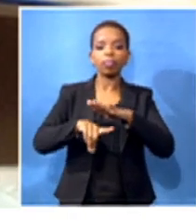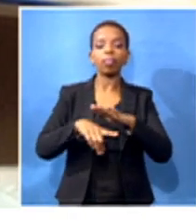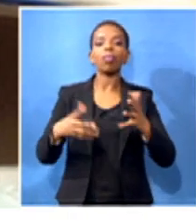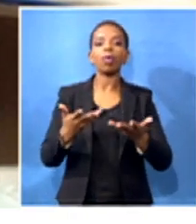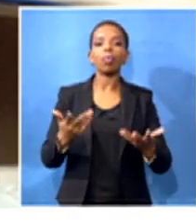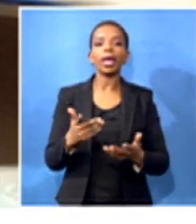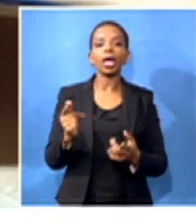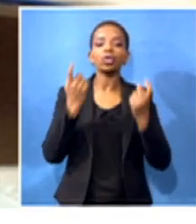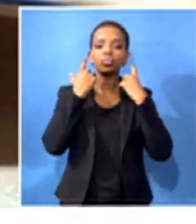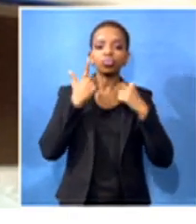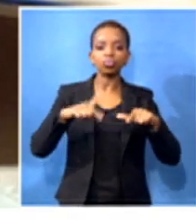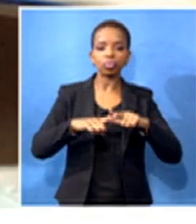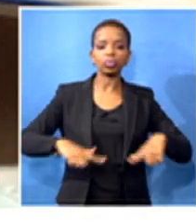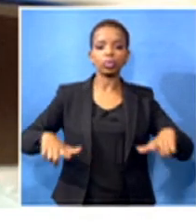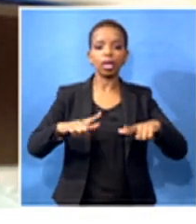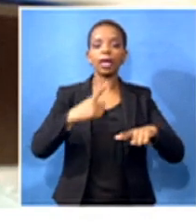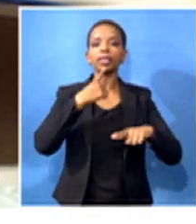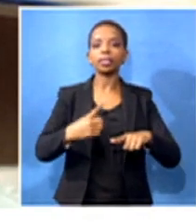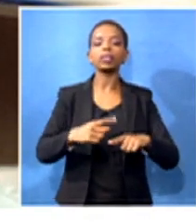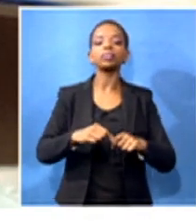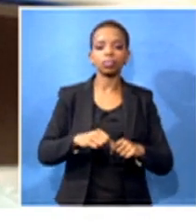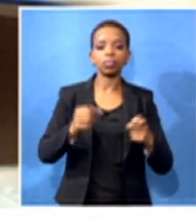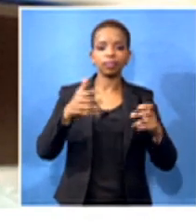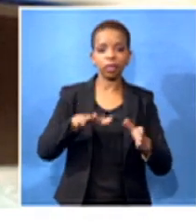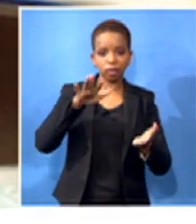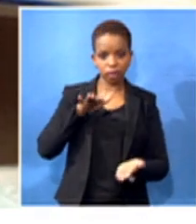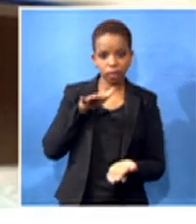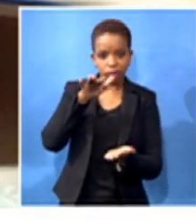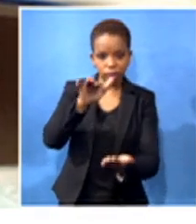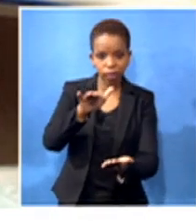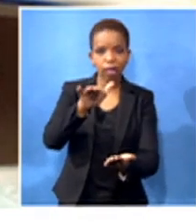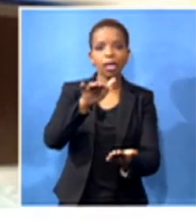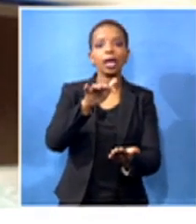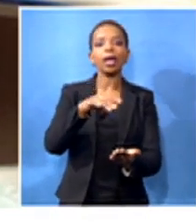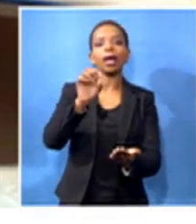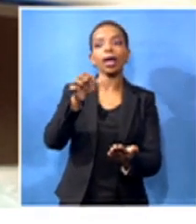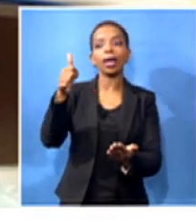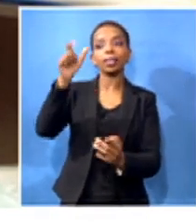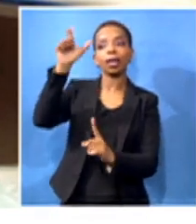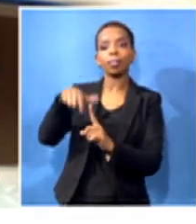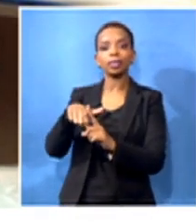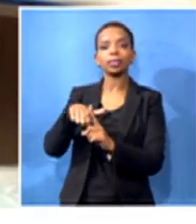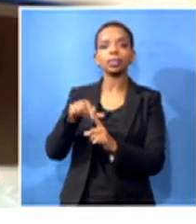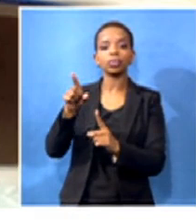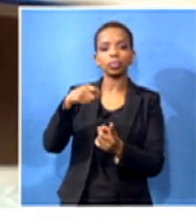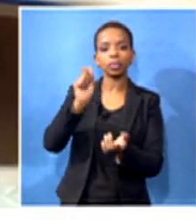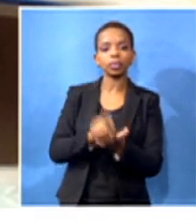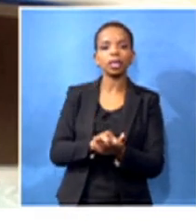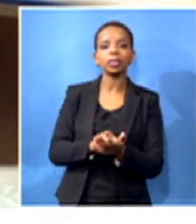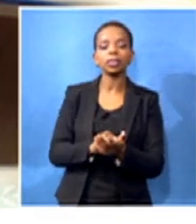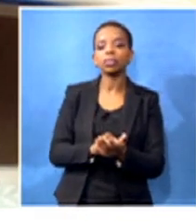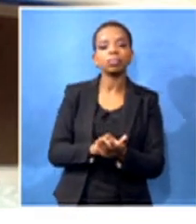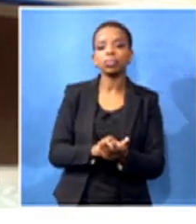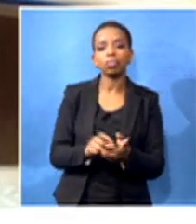no, actually, there is a stock that was delivered. It was signed by somebody else who did not declare it, but kept it in